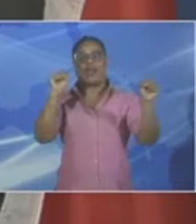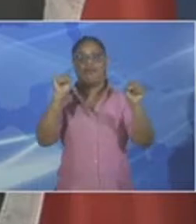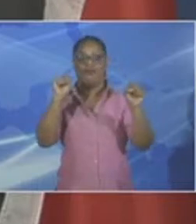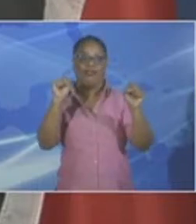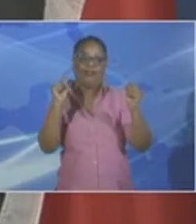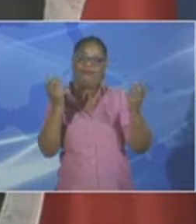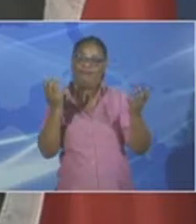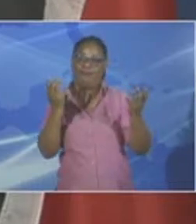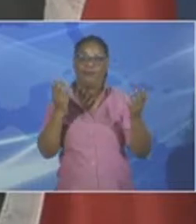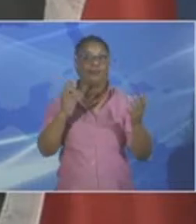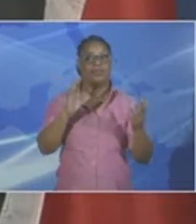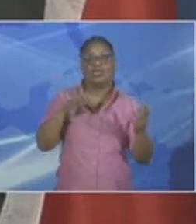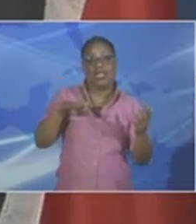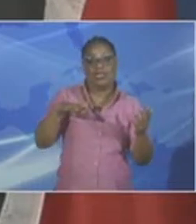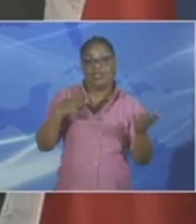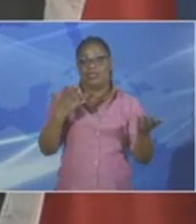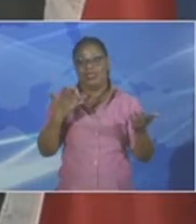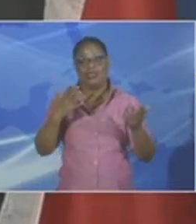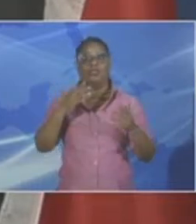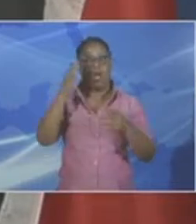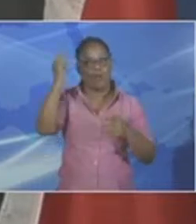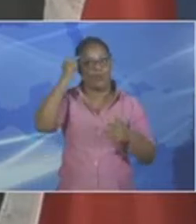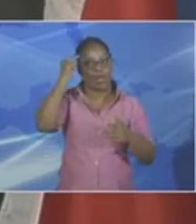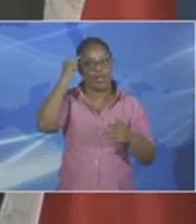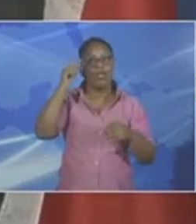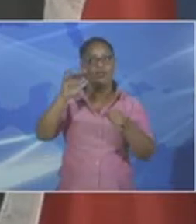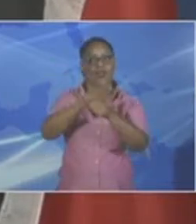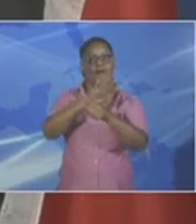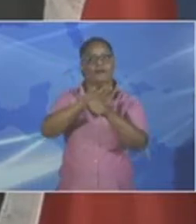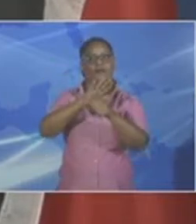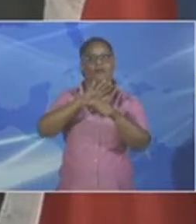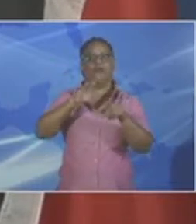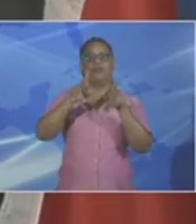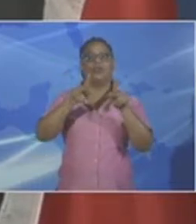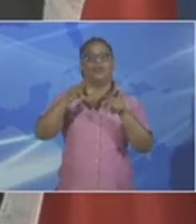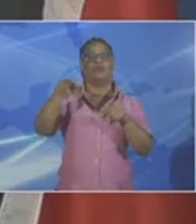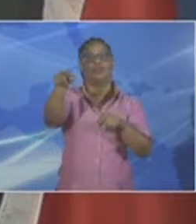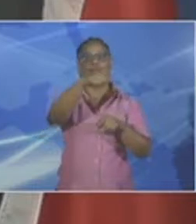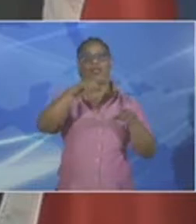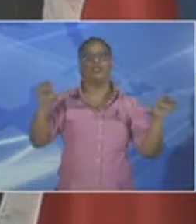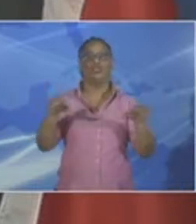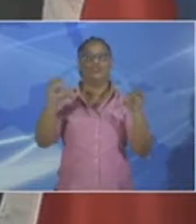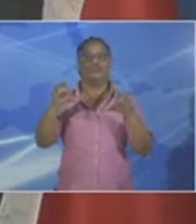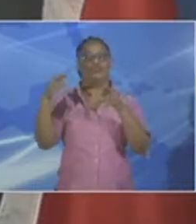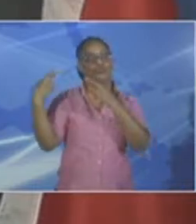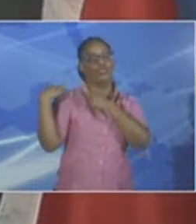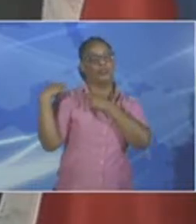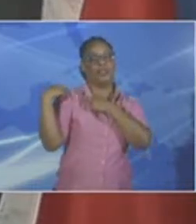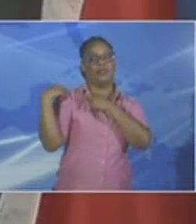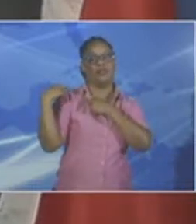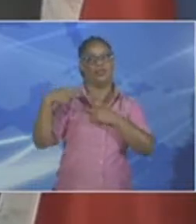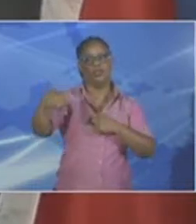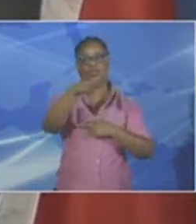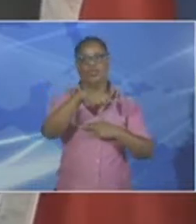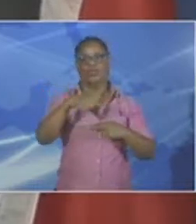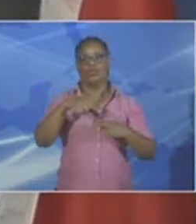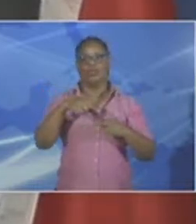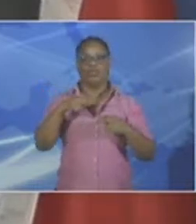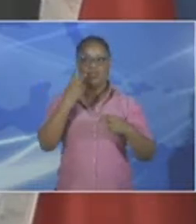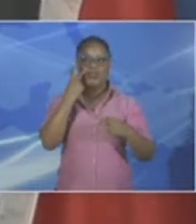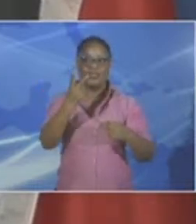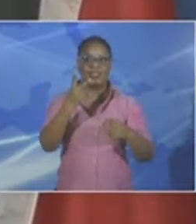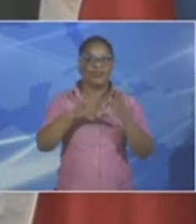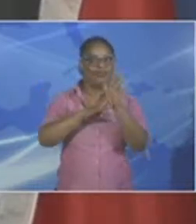country acted responsibly so that all of us in the end could be where we are today. But there's one group of people who